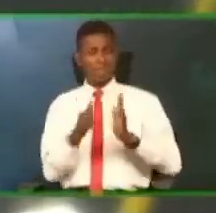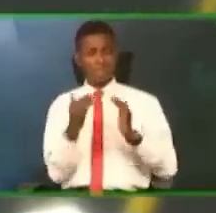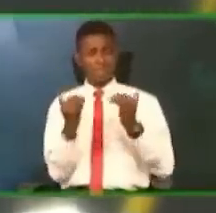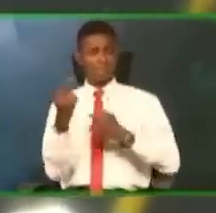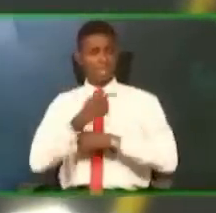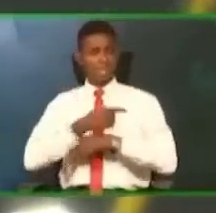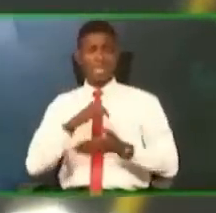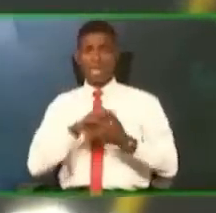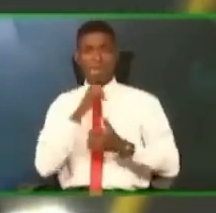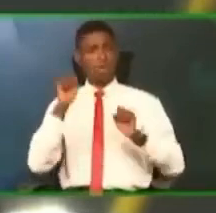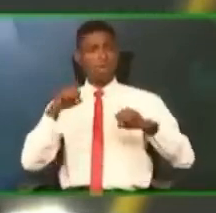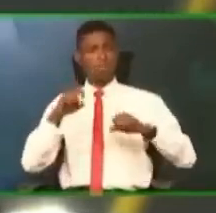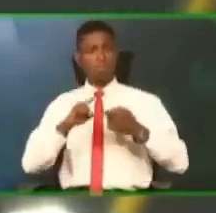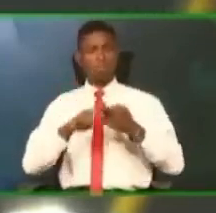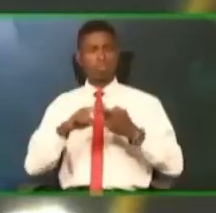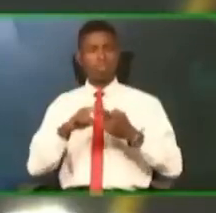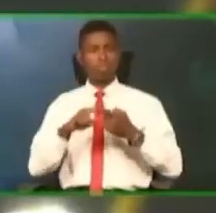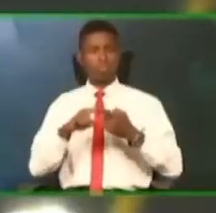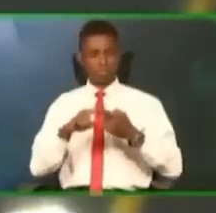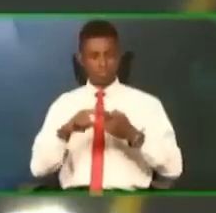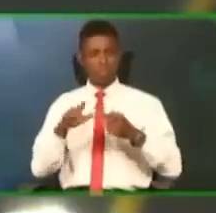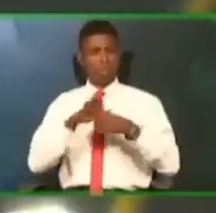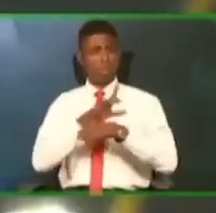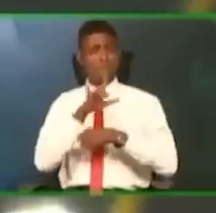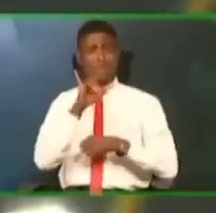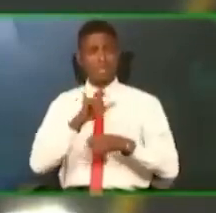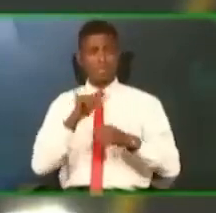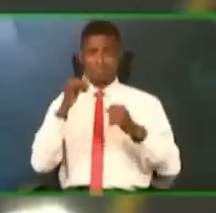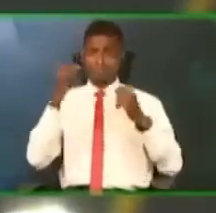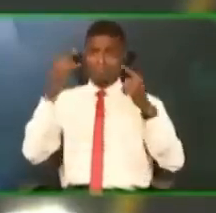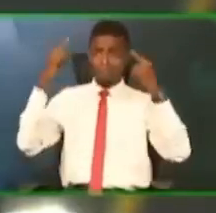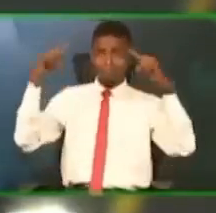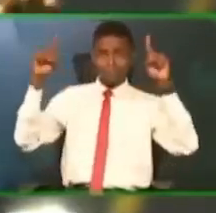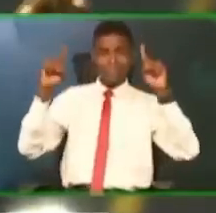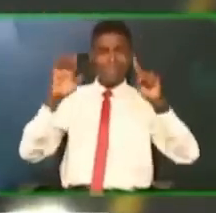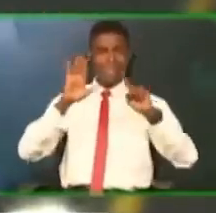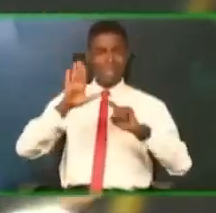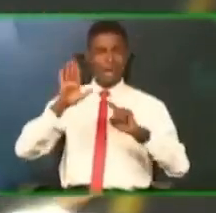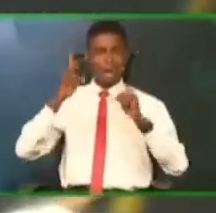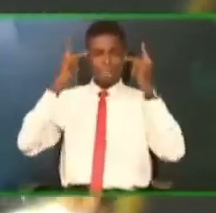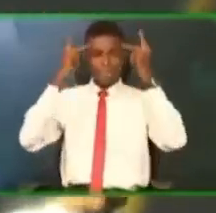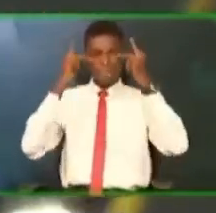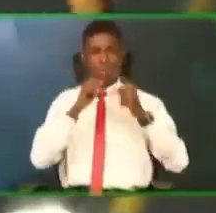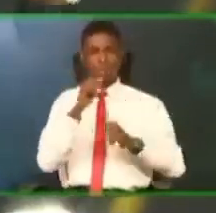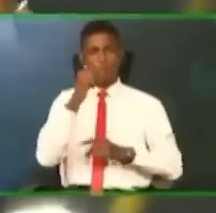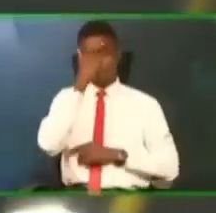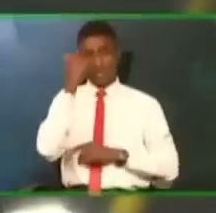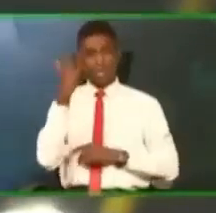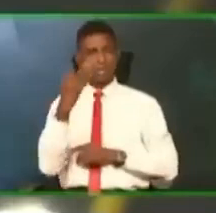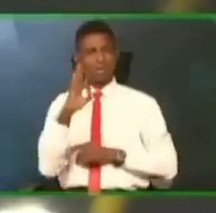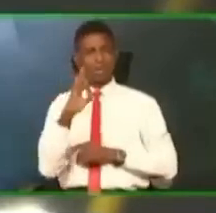able to walk in the fullness of their prophetic destinies, not because of rebellion, but the